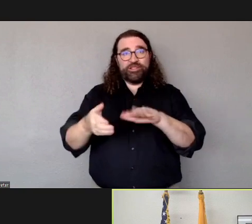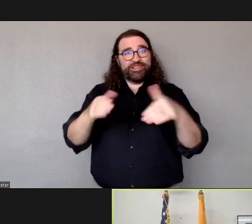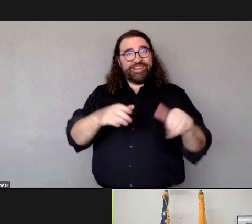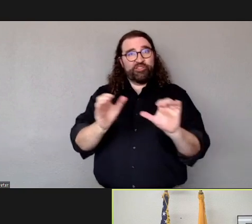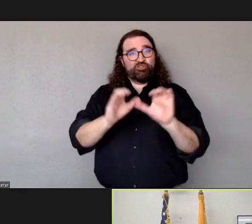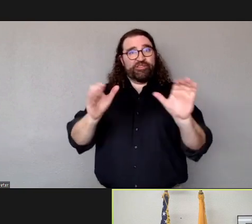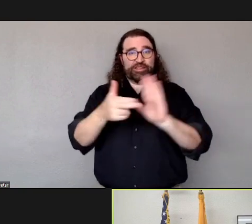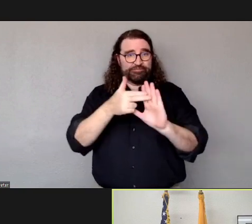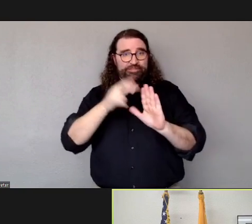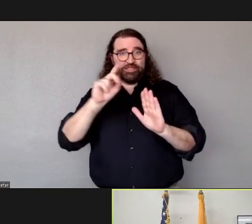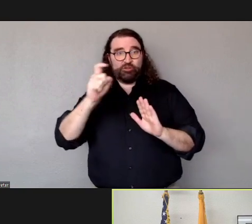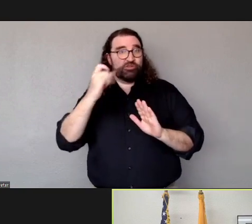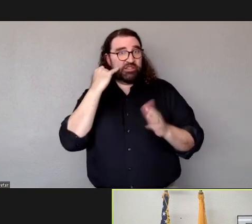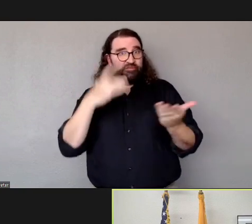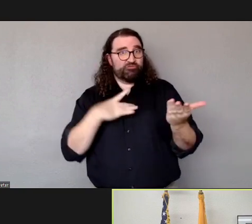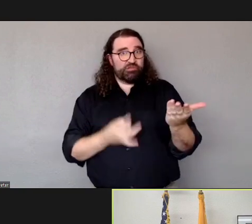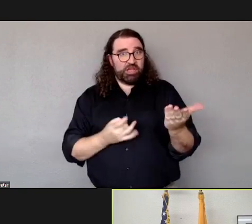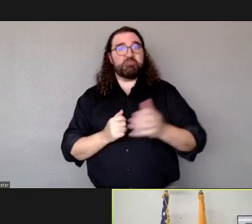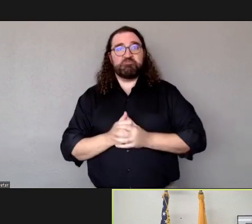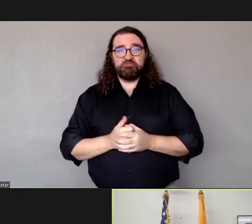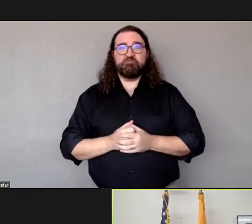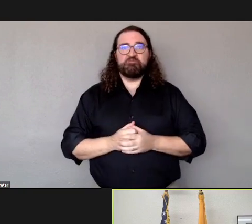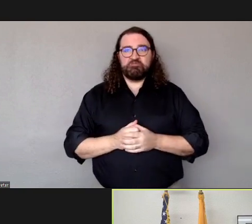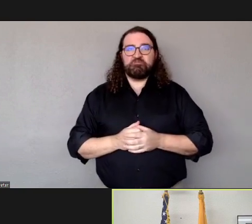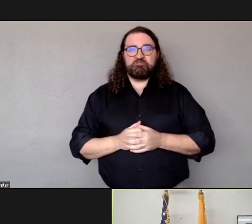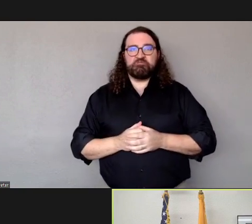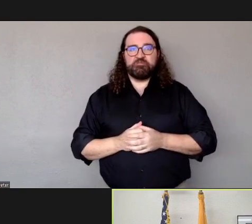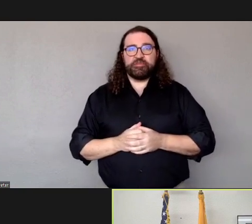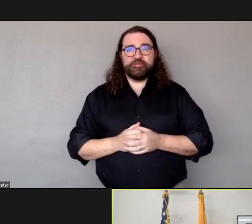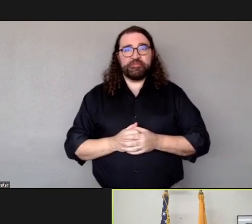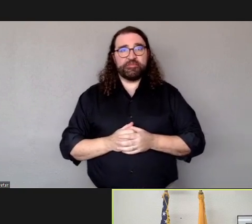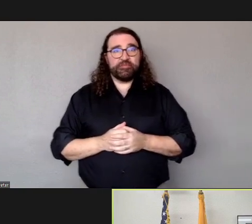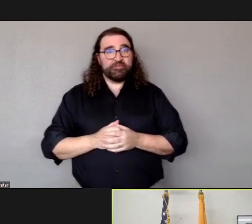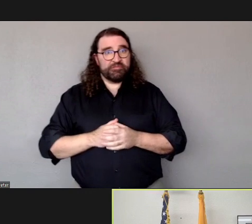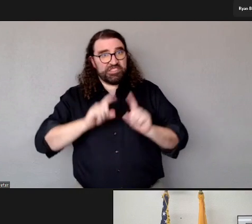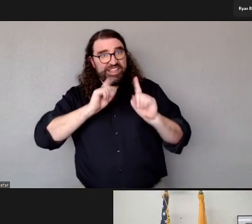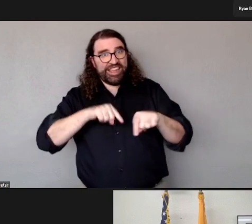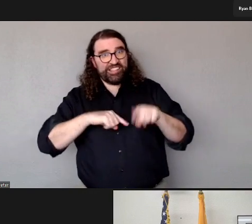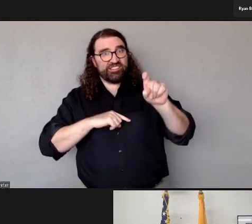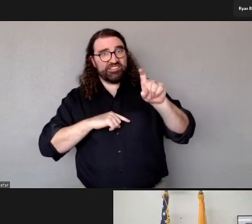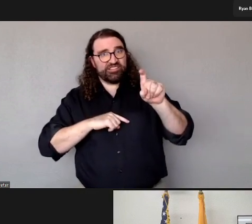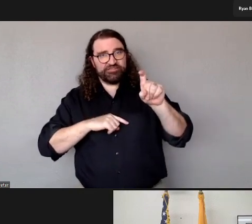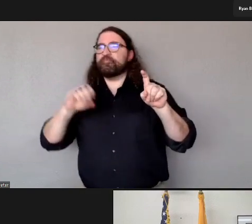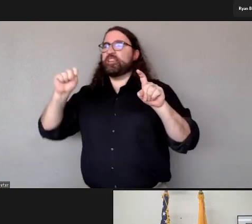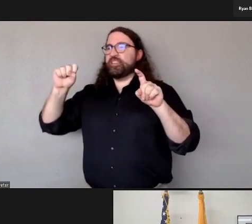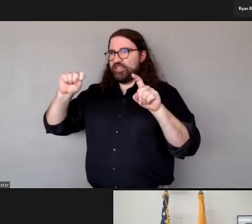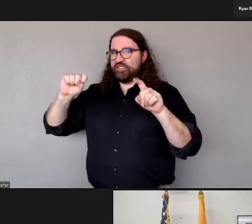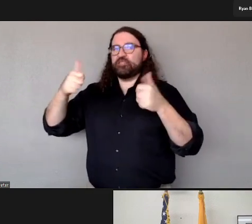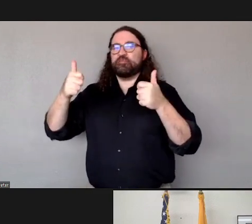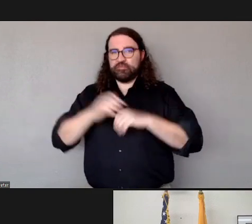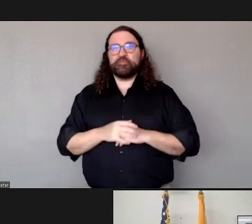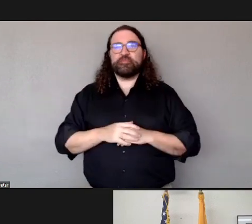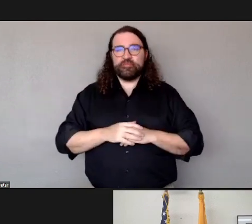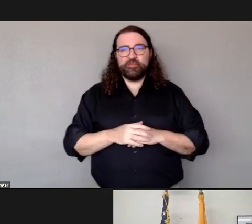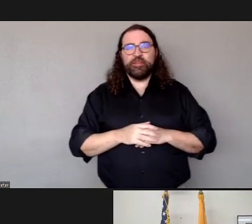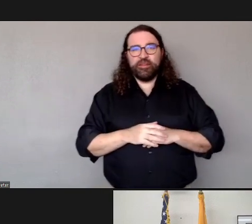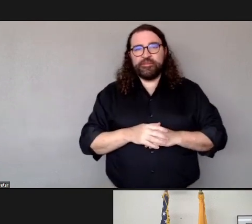like. Bring it up. Does that answer your question? Yes, that answers my question. All right,